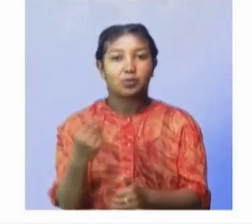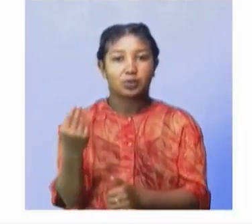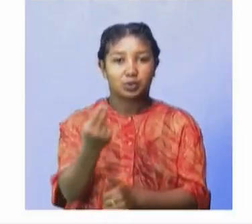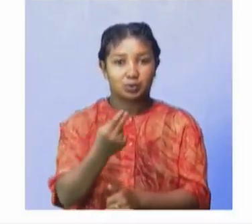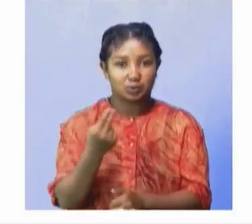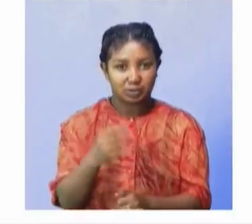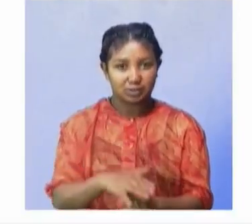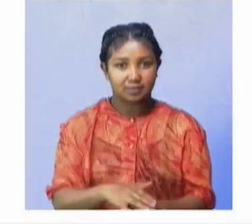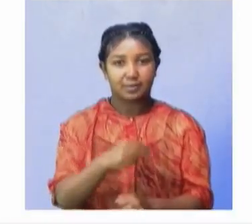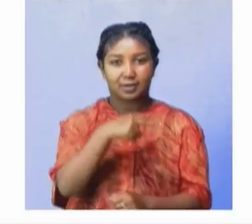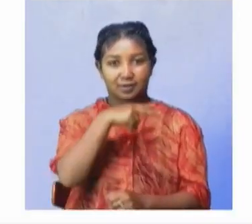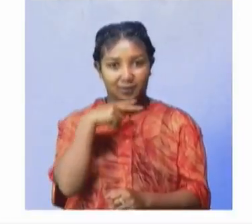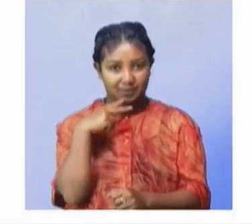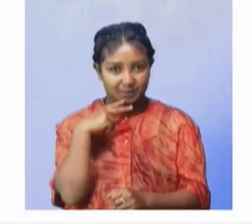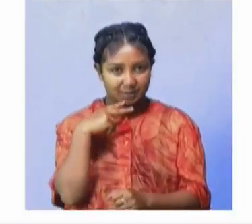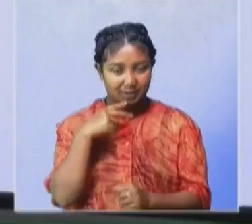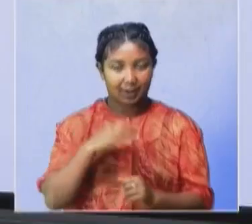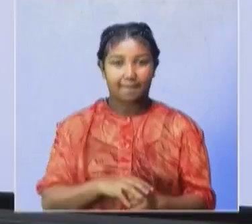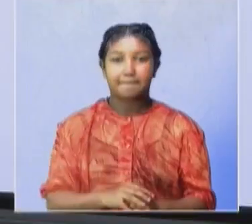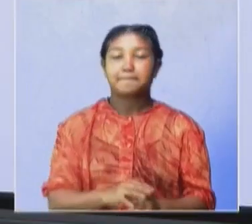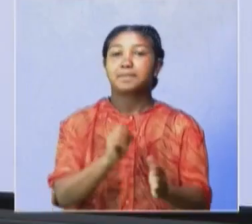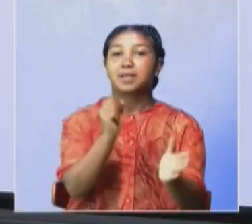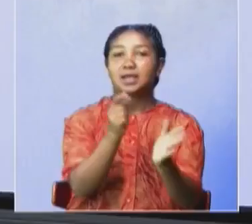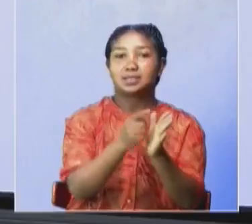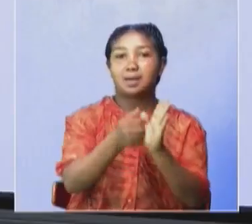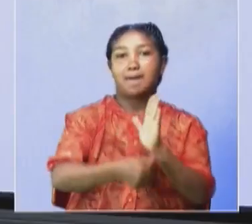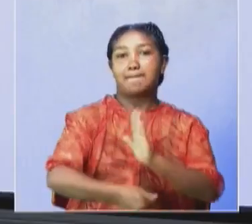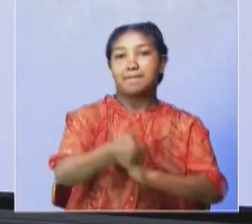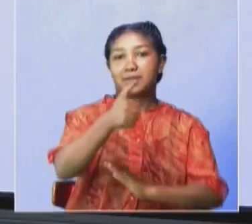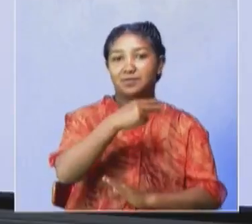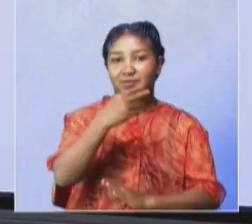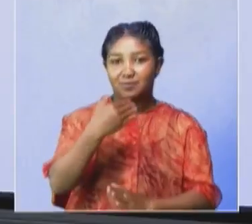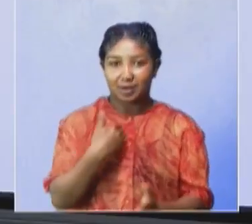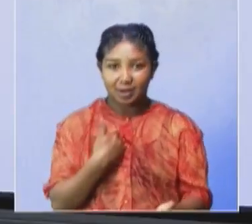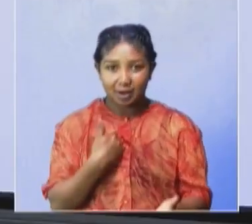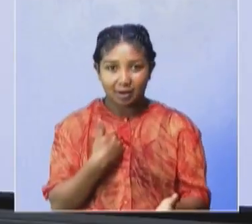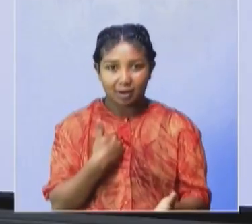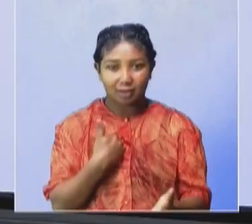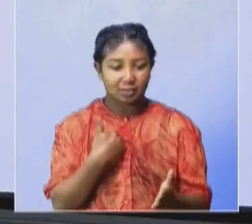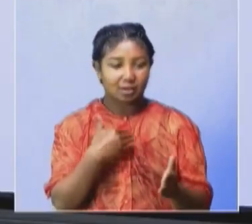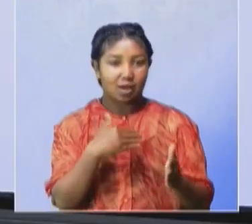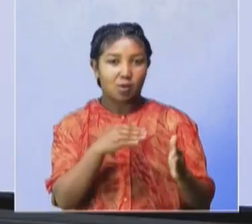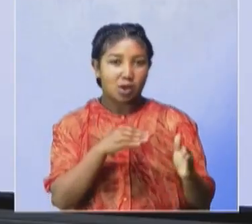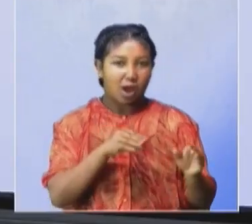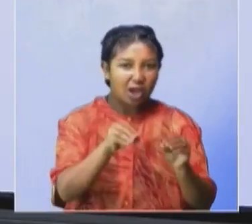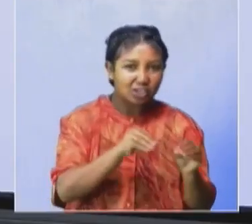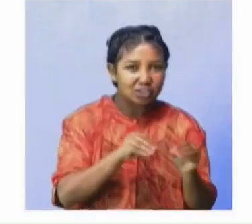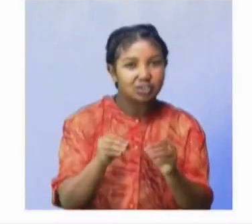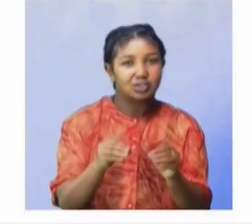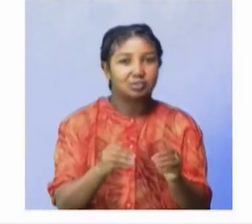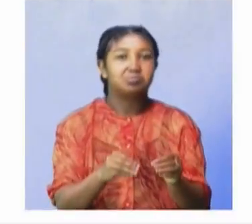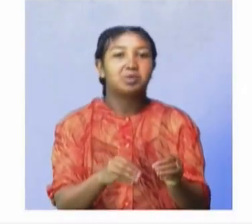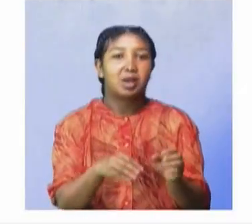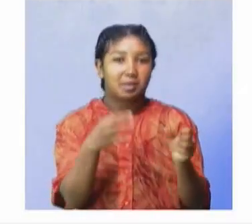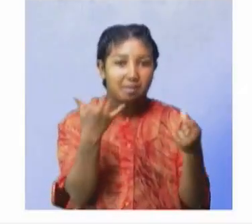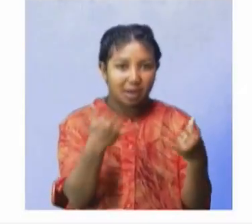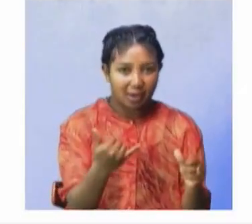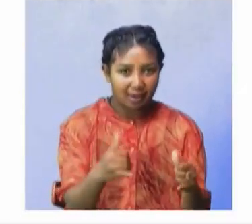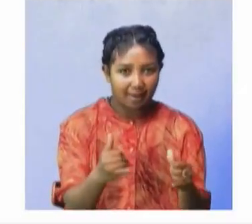use verbs like main verbs, like action verbs, like play,